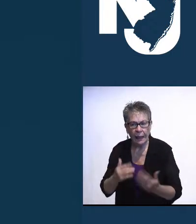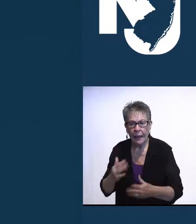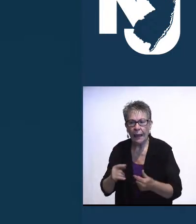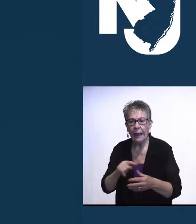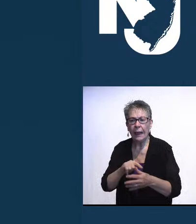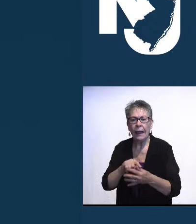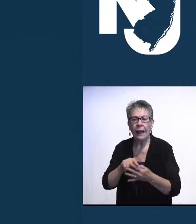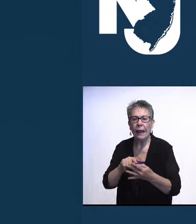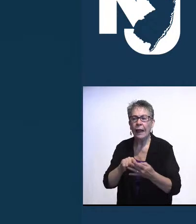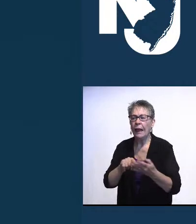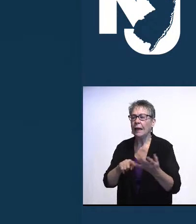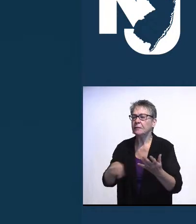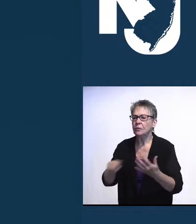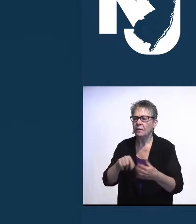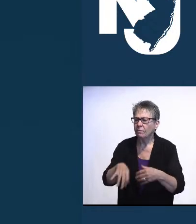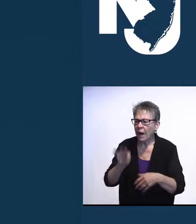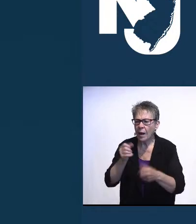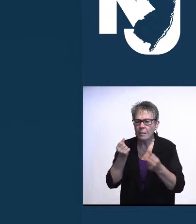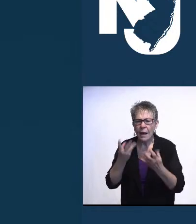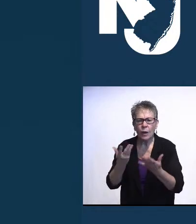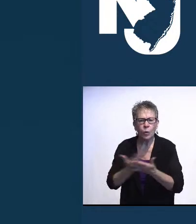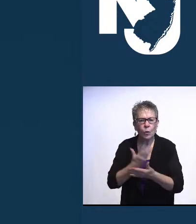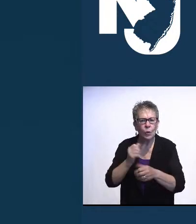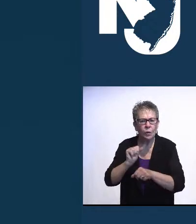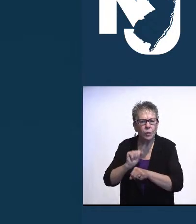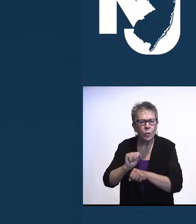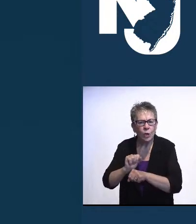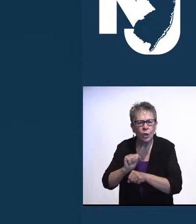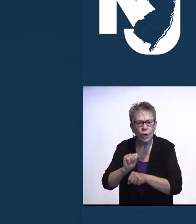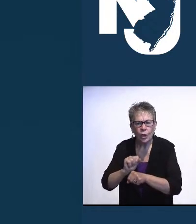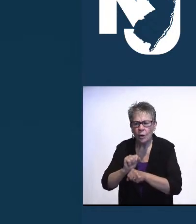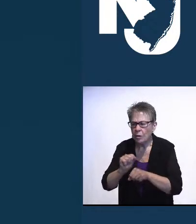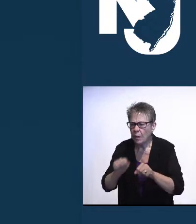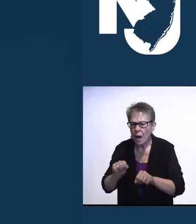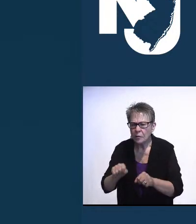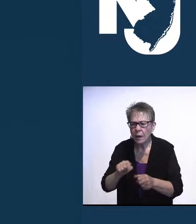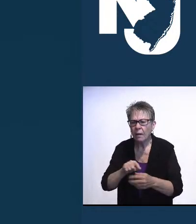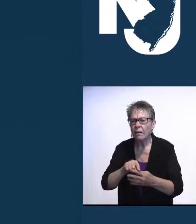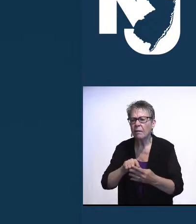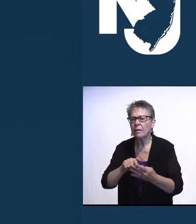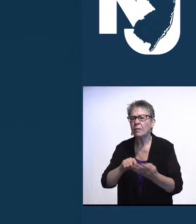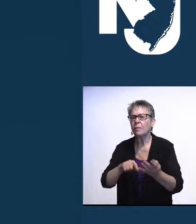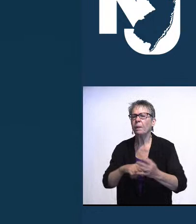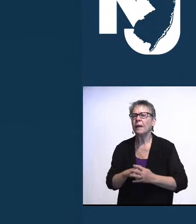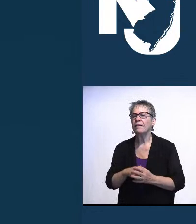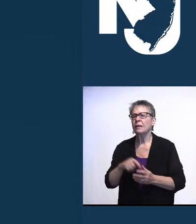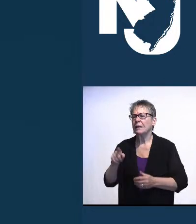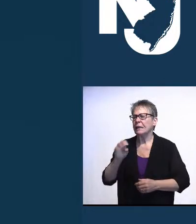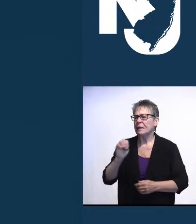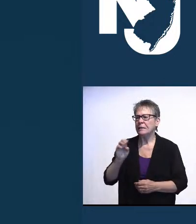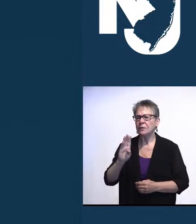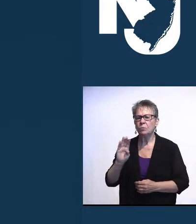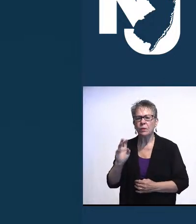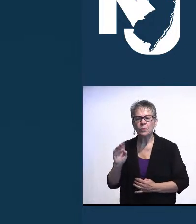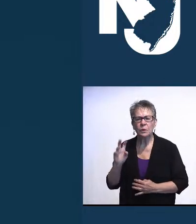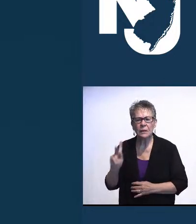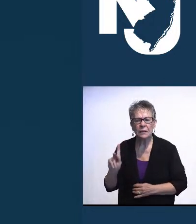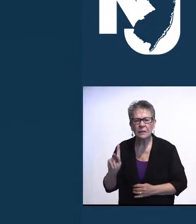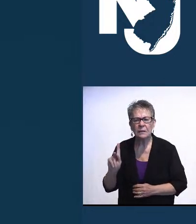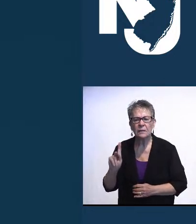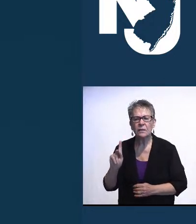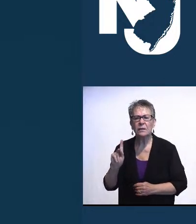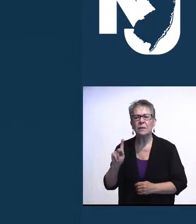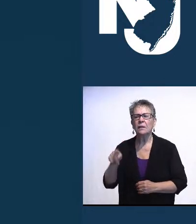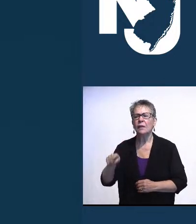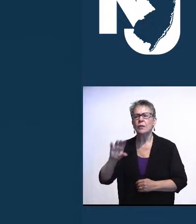community. She would go on to become the East Brunswick Regional Chamber of Commerce president, the chair of the